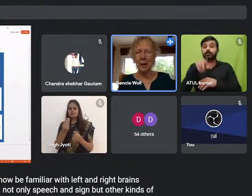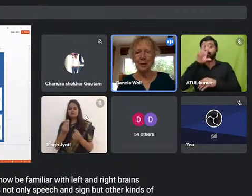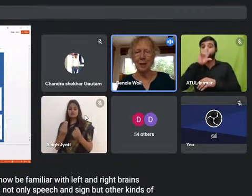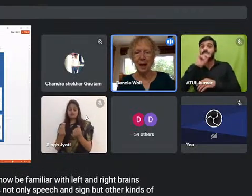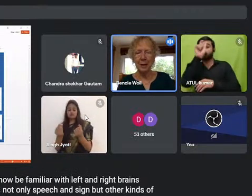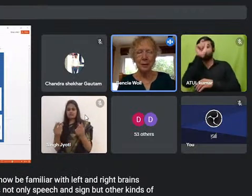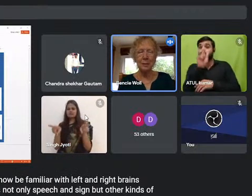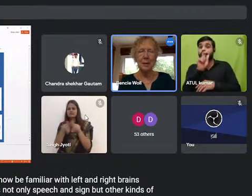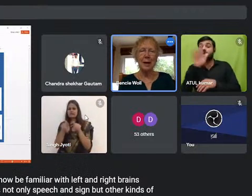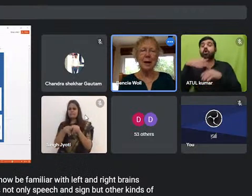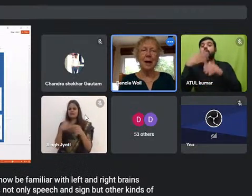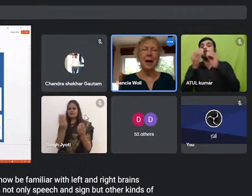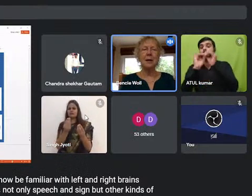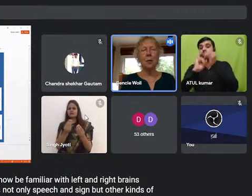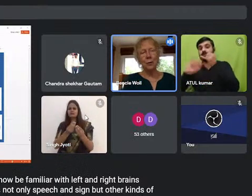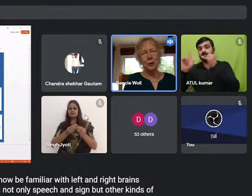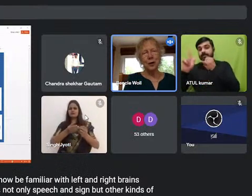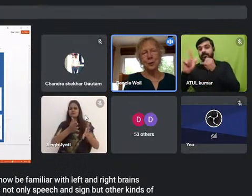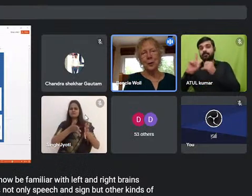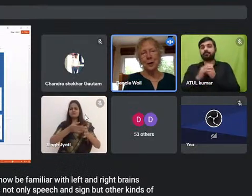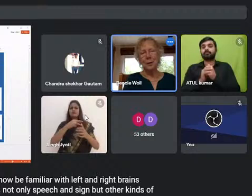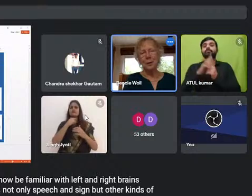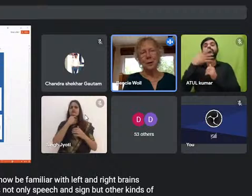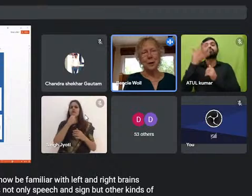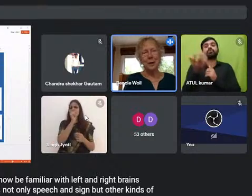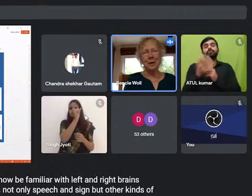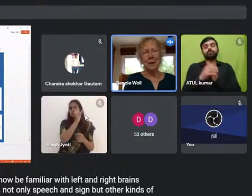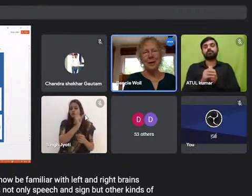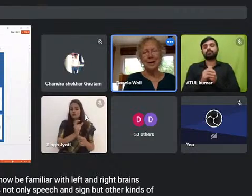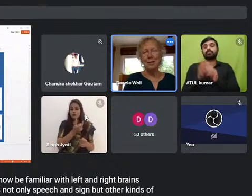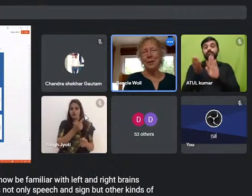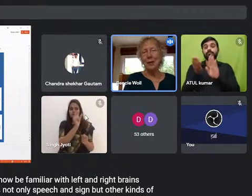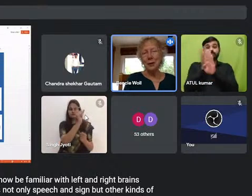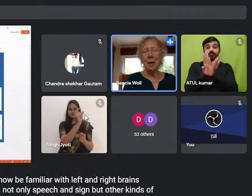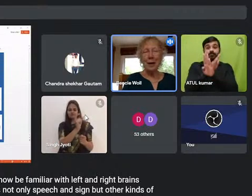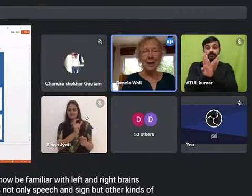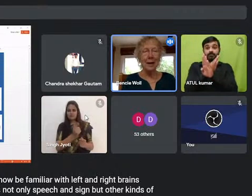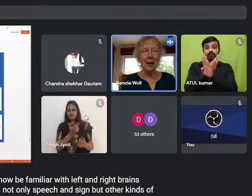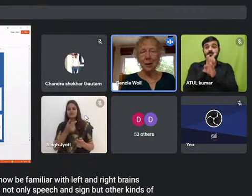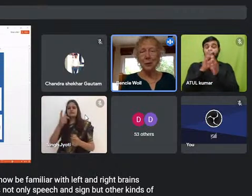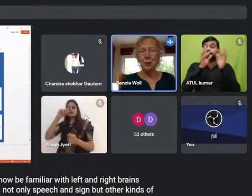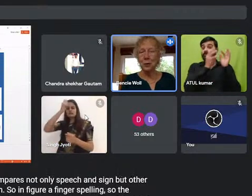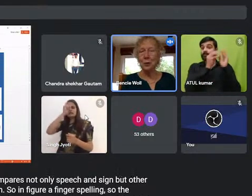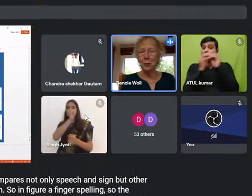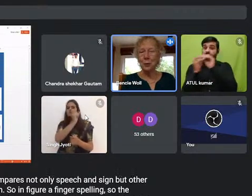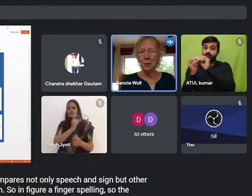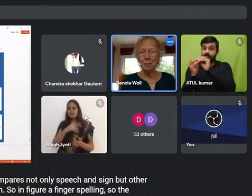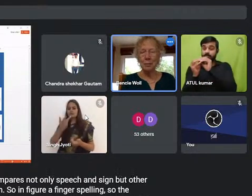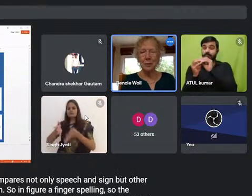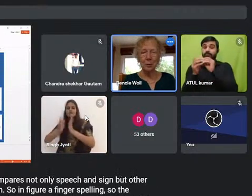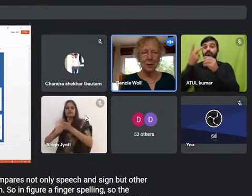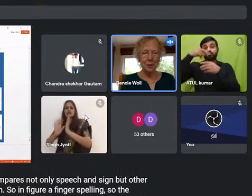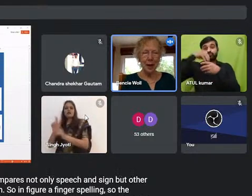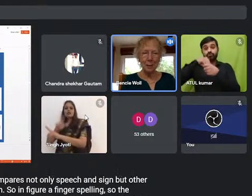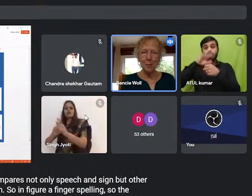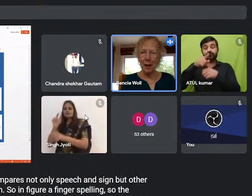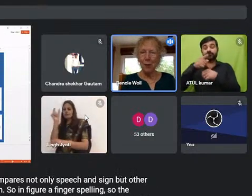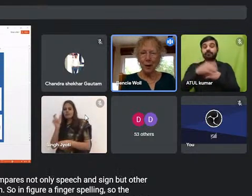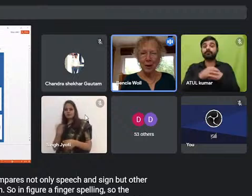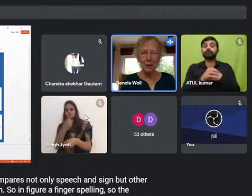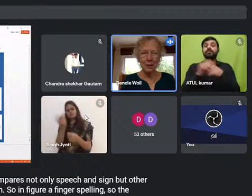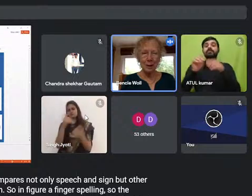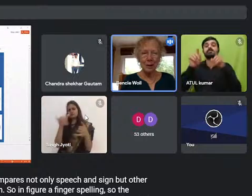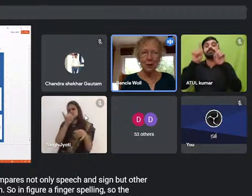words and BSL, and also between finger spelling and those two. So the